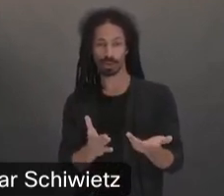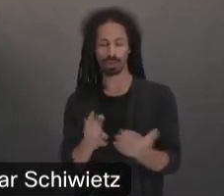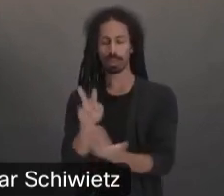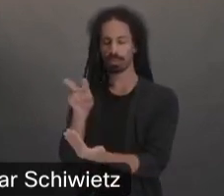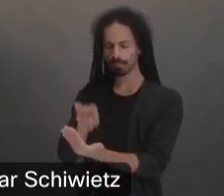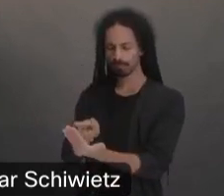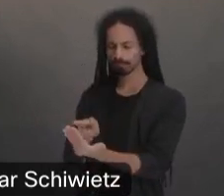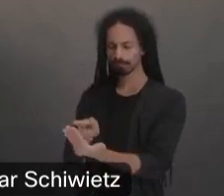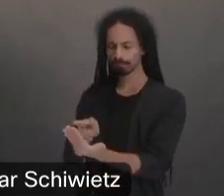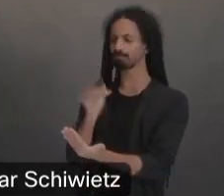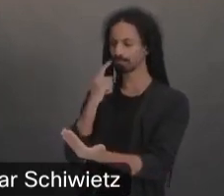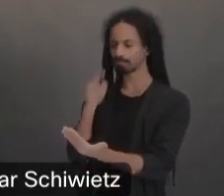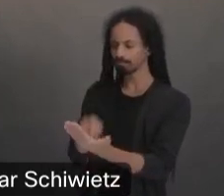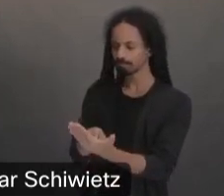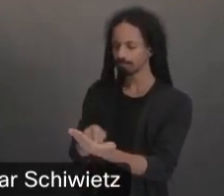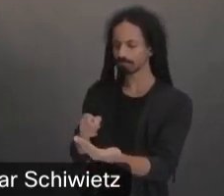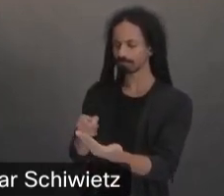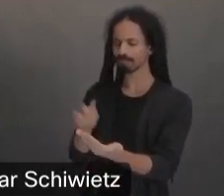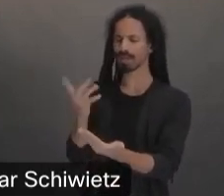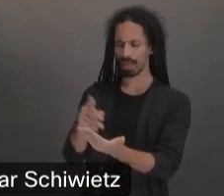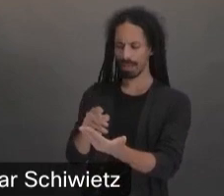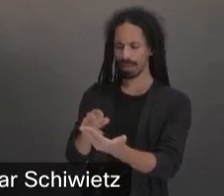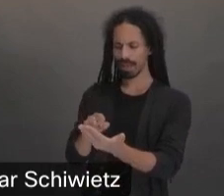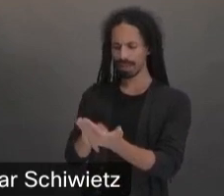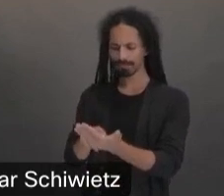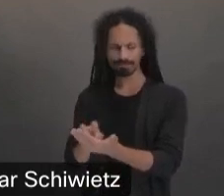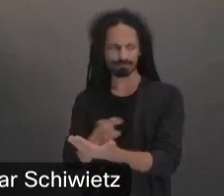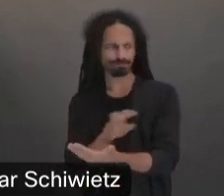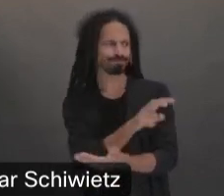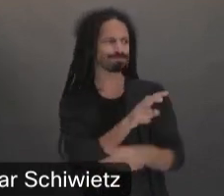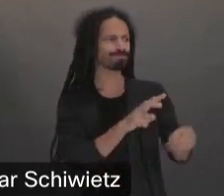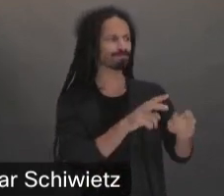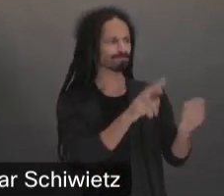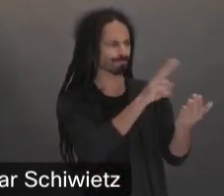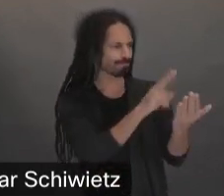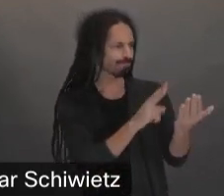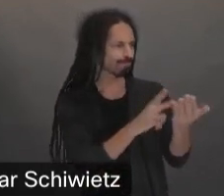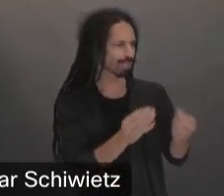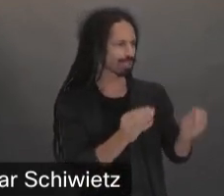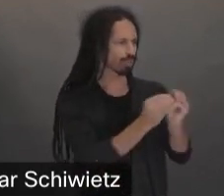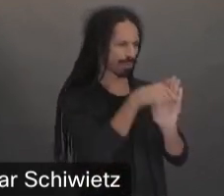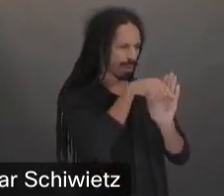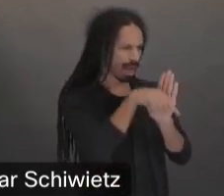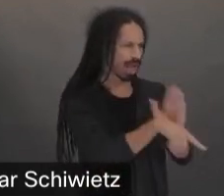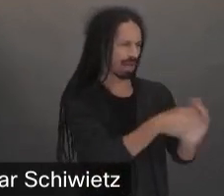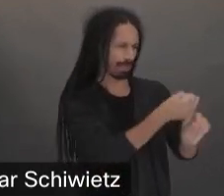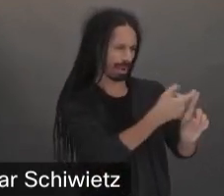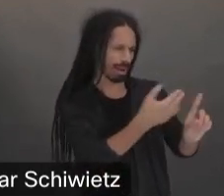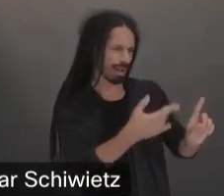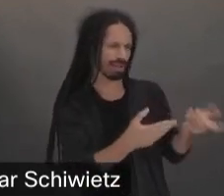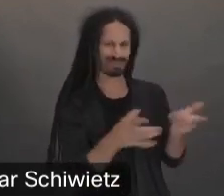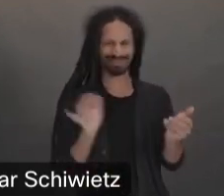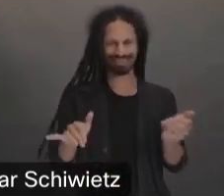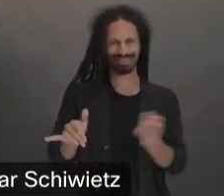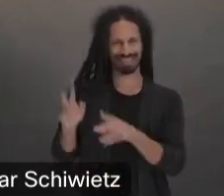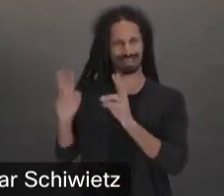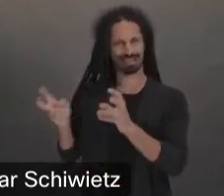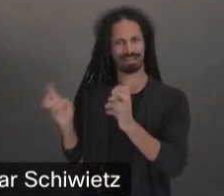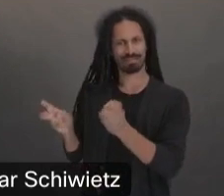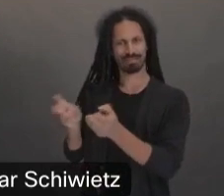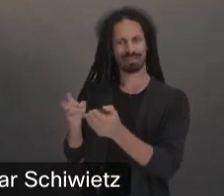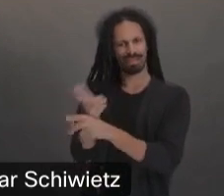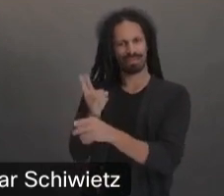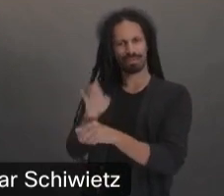go and find those sources of information so that they can read more on that topic. It also allows